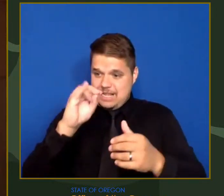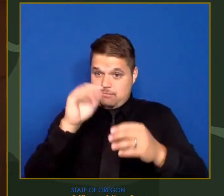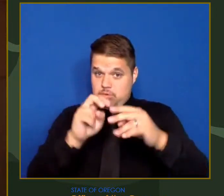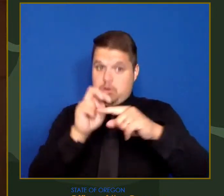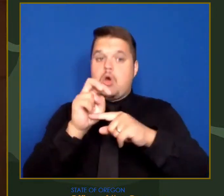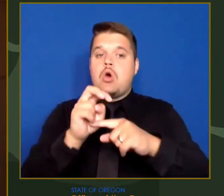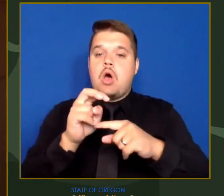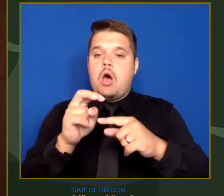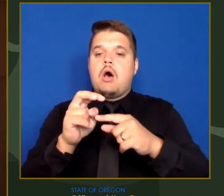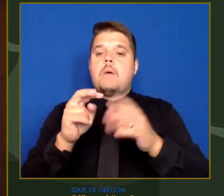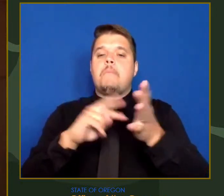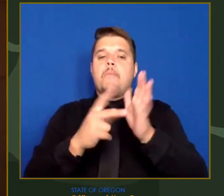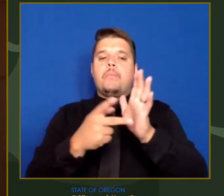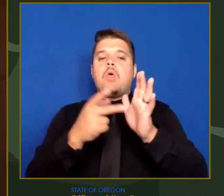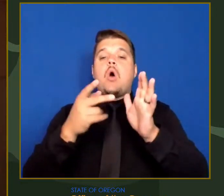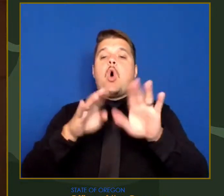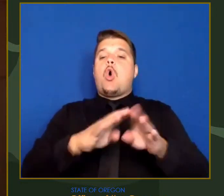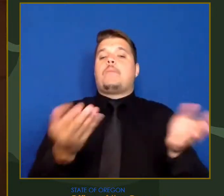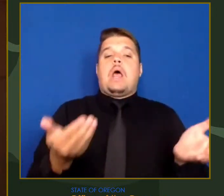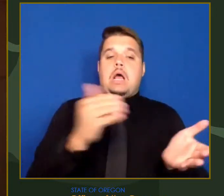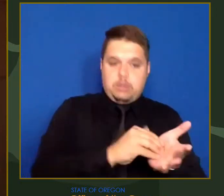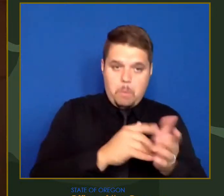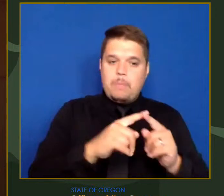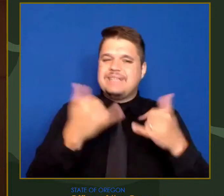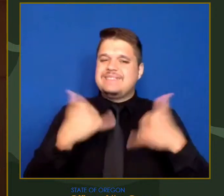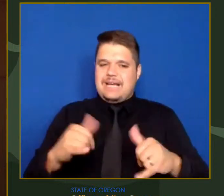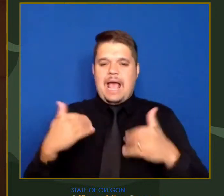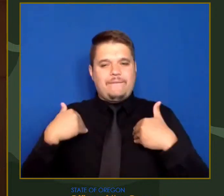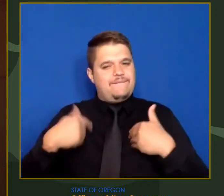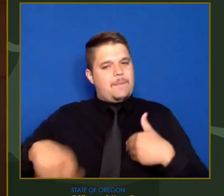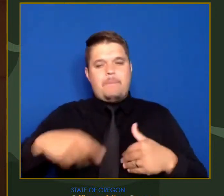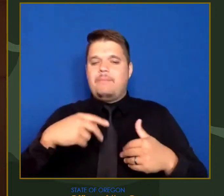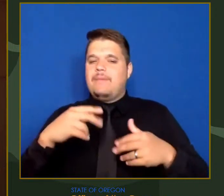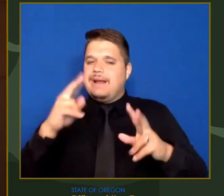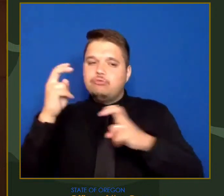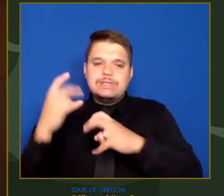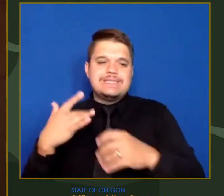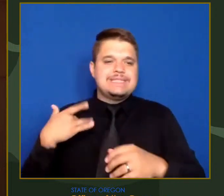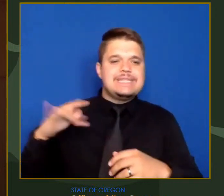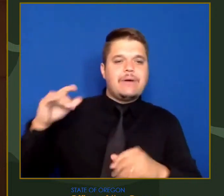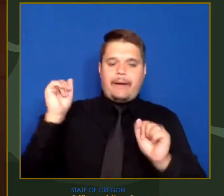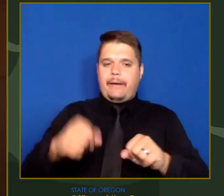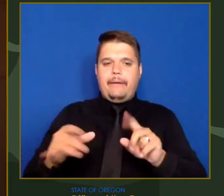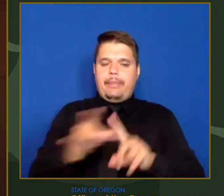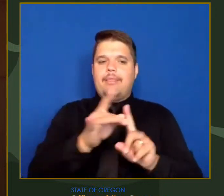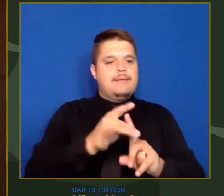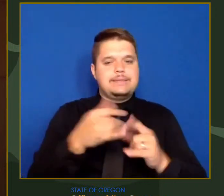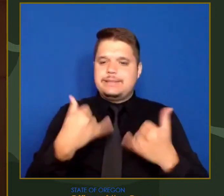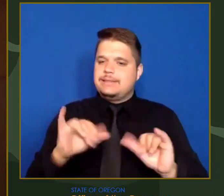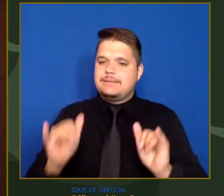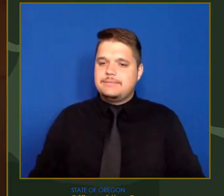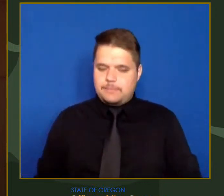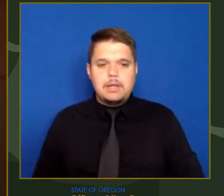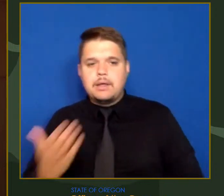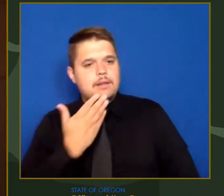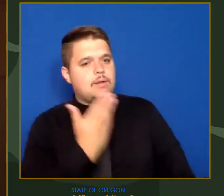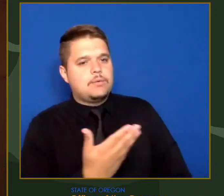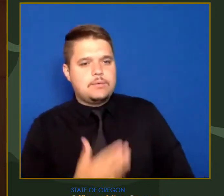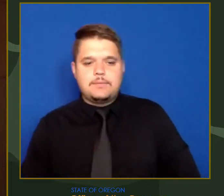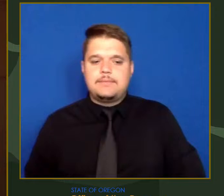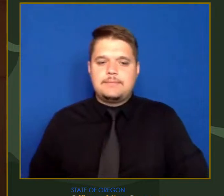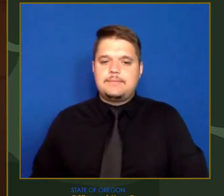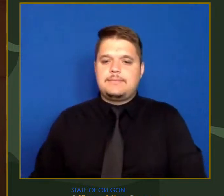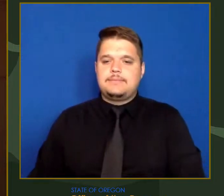vulnerable community members safe. Thank you. Thank you, Gary. We'll go next to